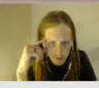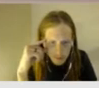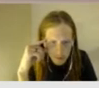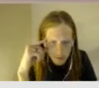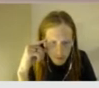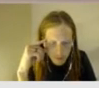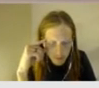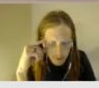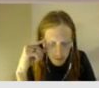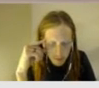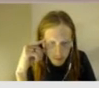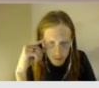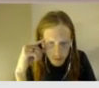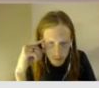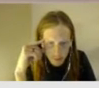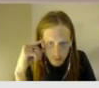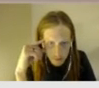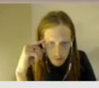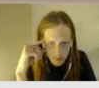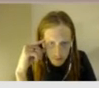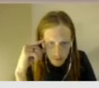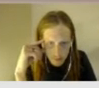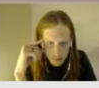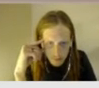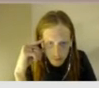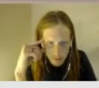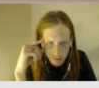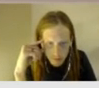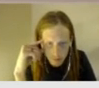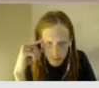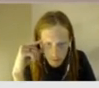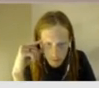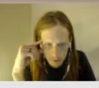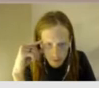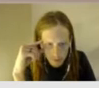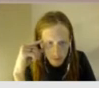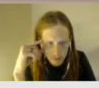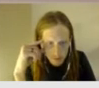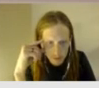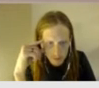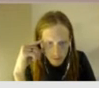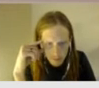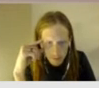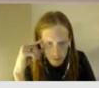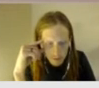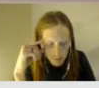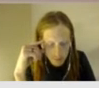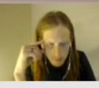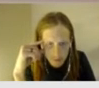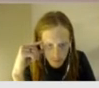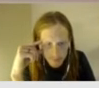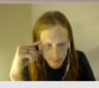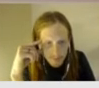Get good at those, and then use that as encouragement to try something new and more challenging. You know, eventually you'll get